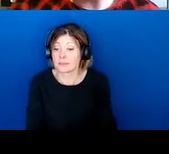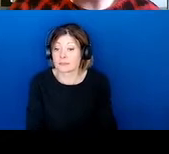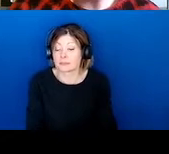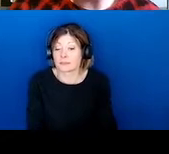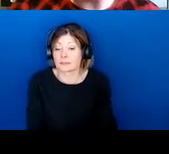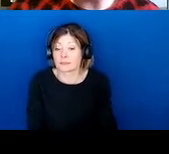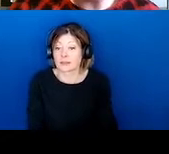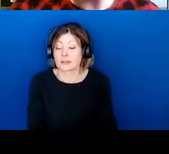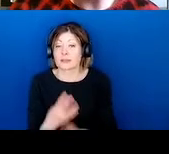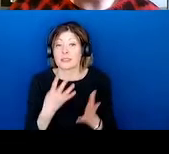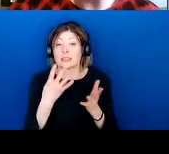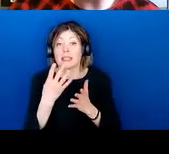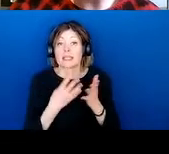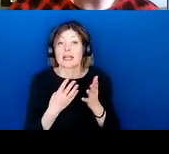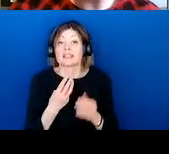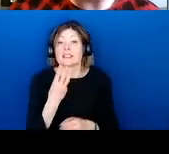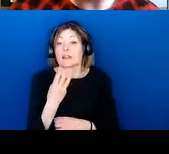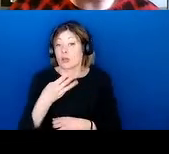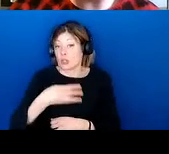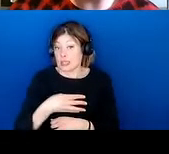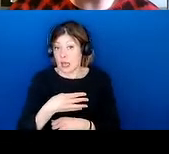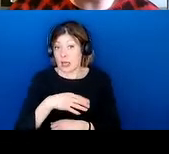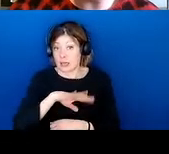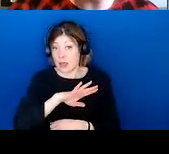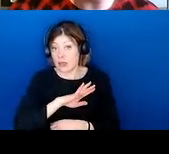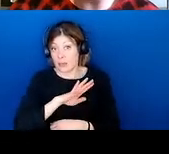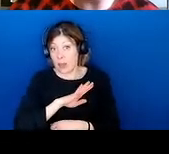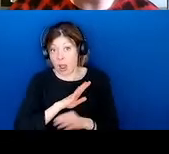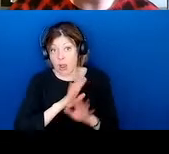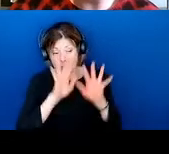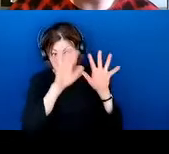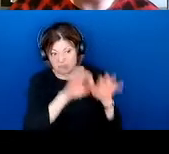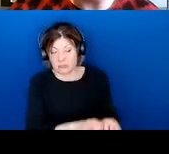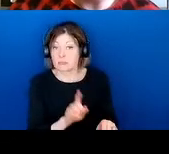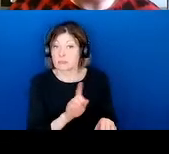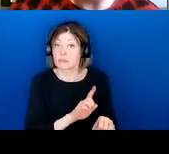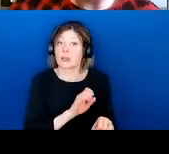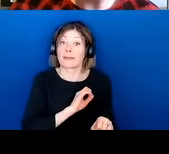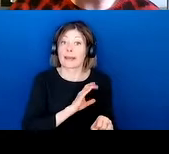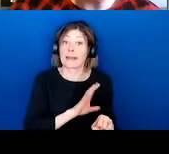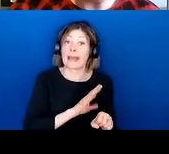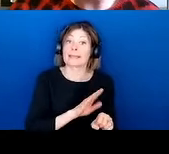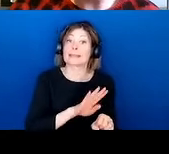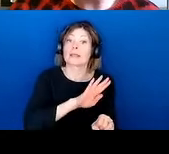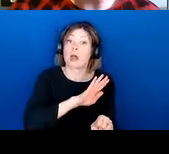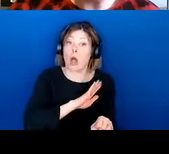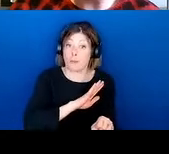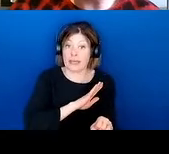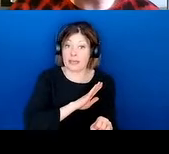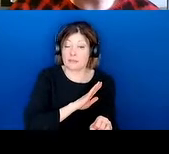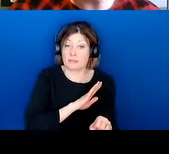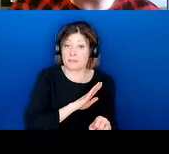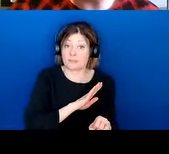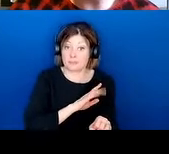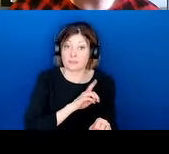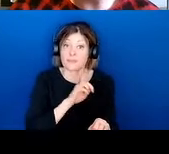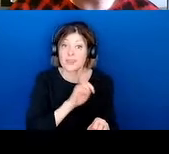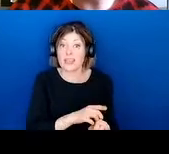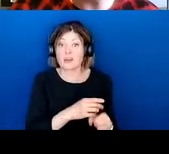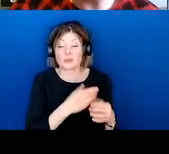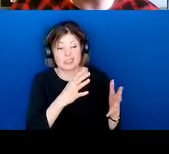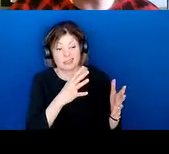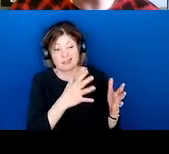In 1939, the park was requisitioned for the Canadian Army, and it was neglected and allowed to